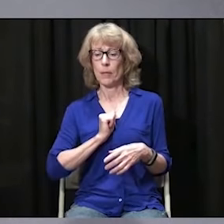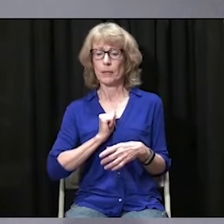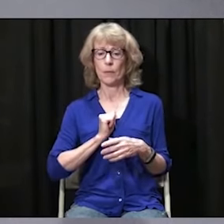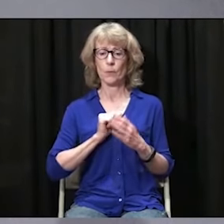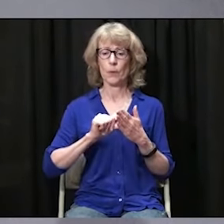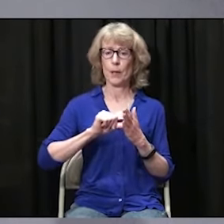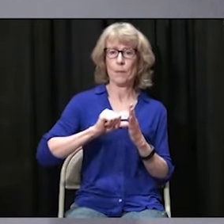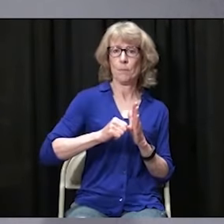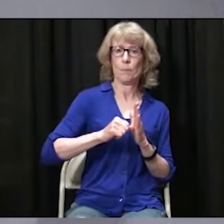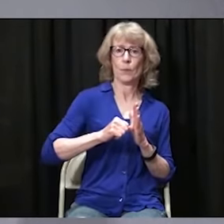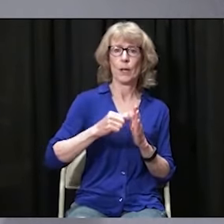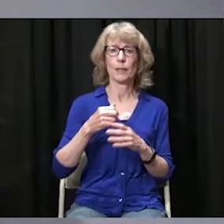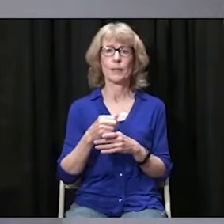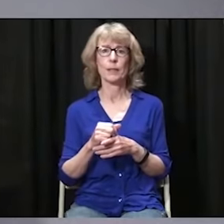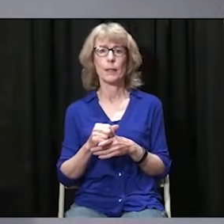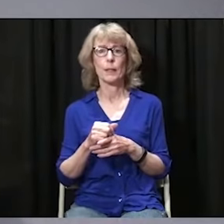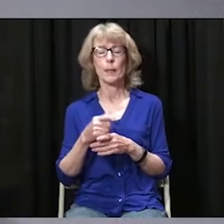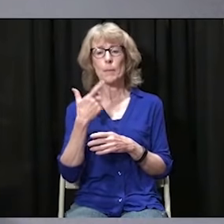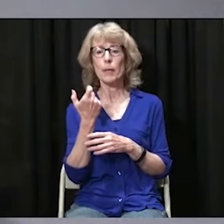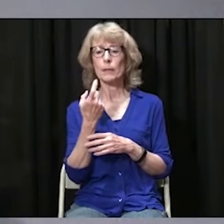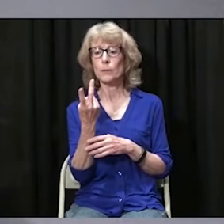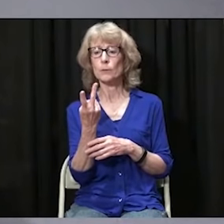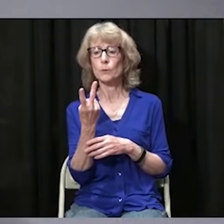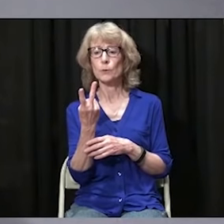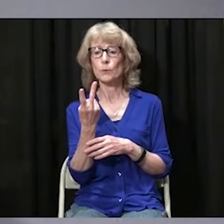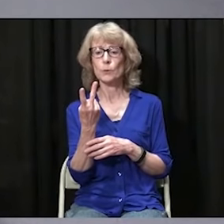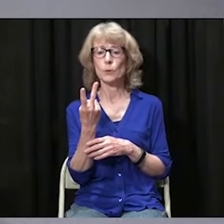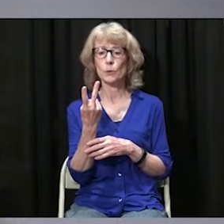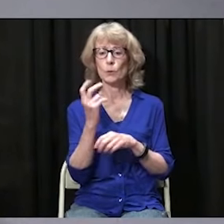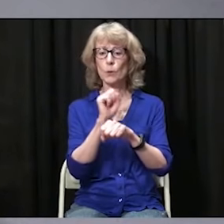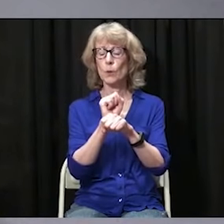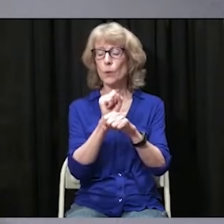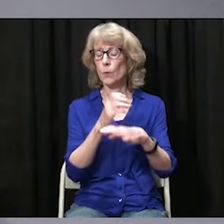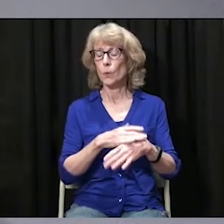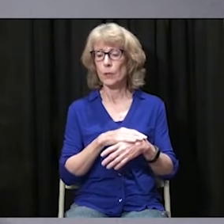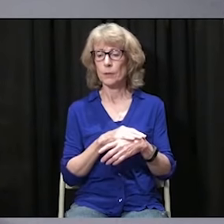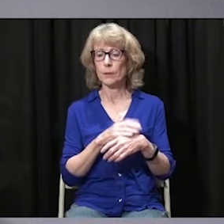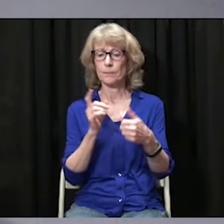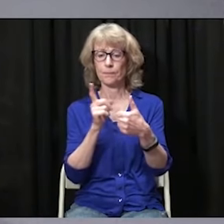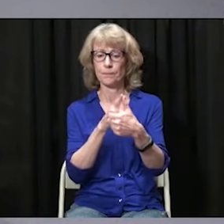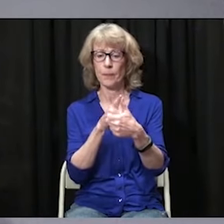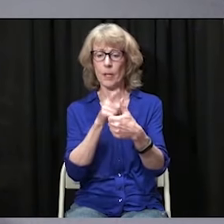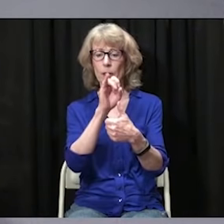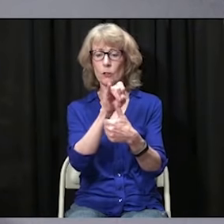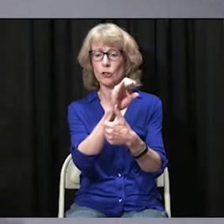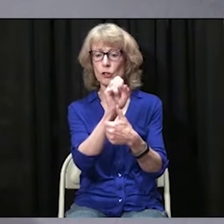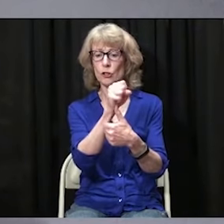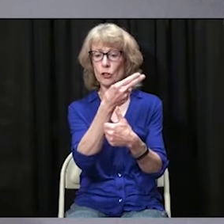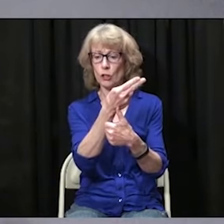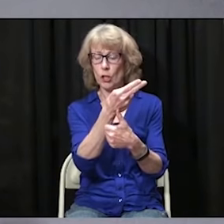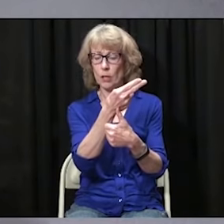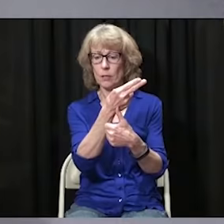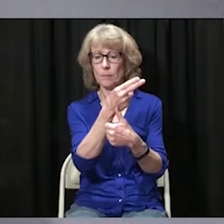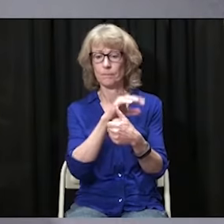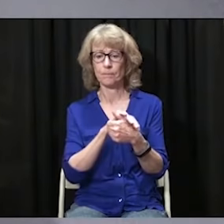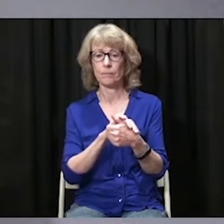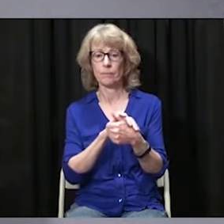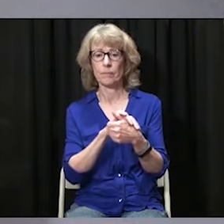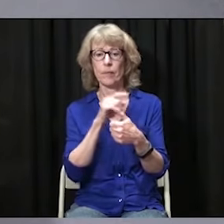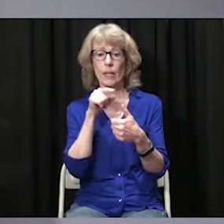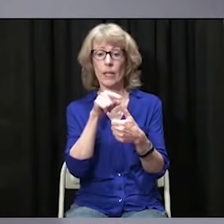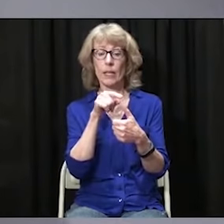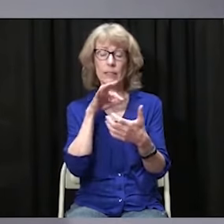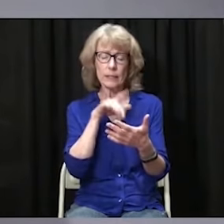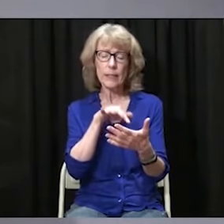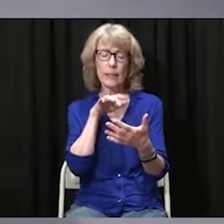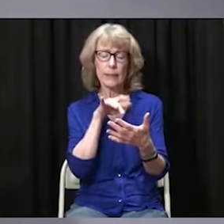my coworkers a few years ago. Number one is Josh Kincaid. He worked his tail off for years to get his doctorate. And he earned it, and he did a great